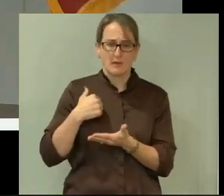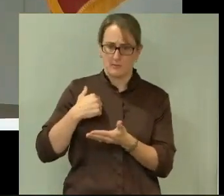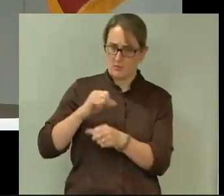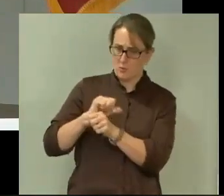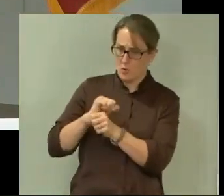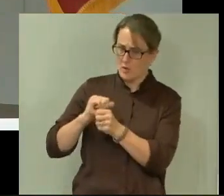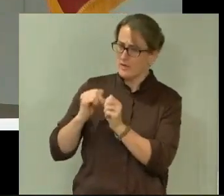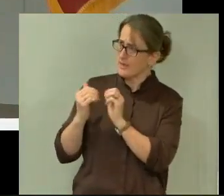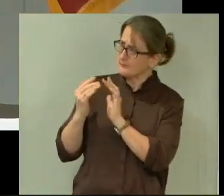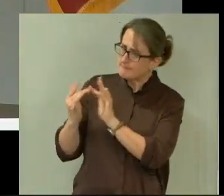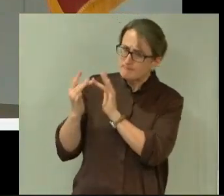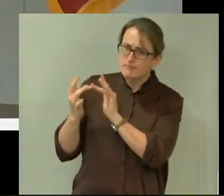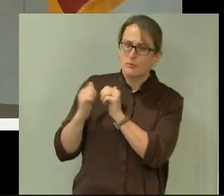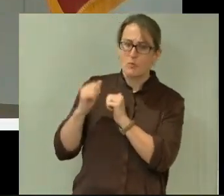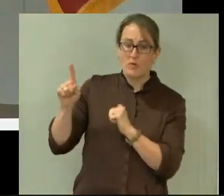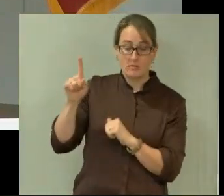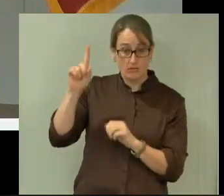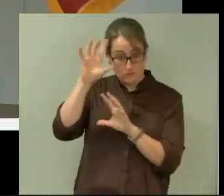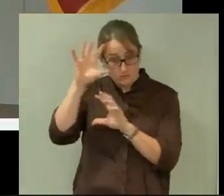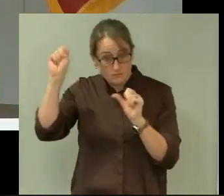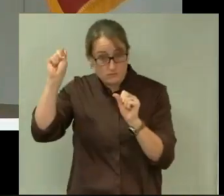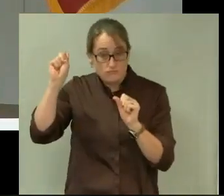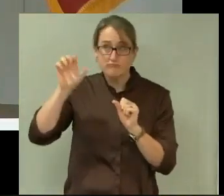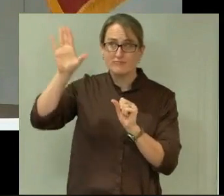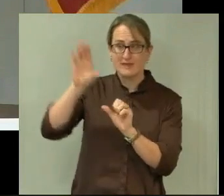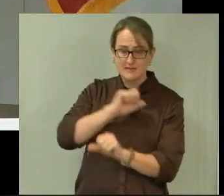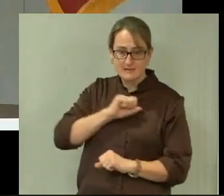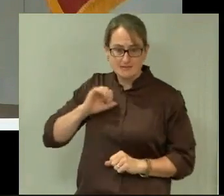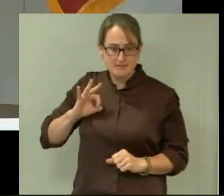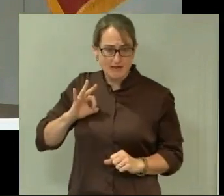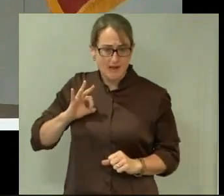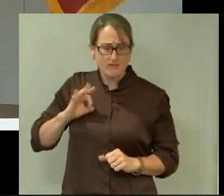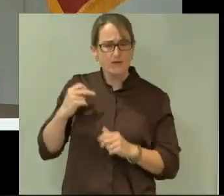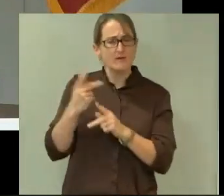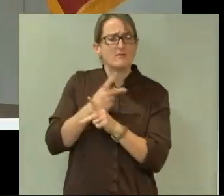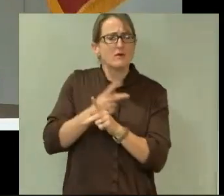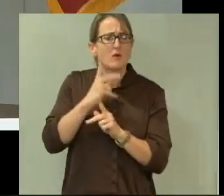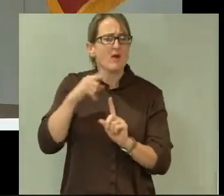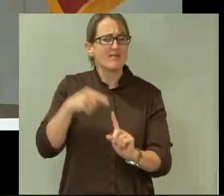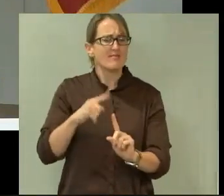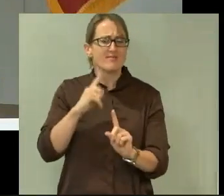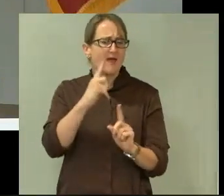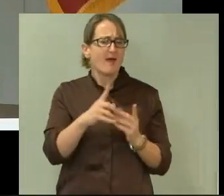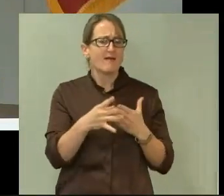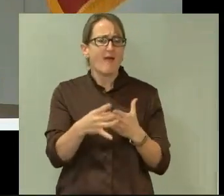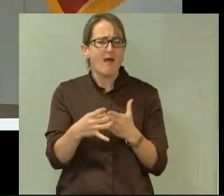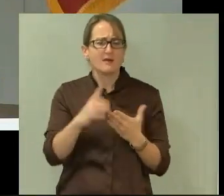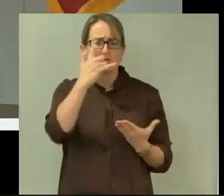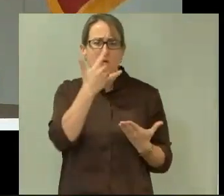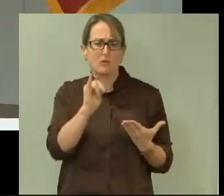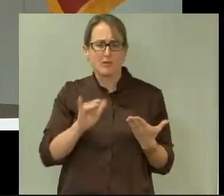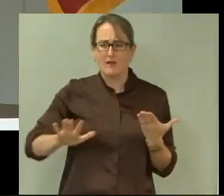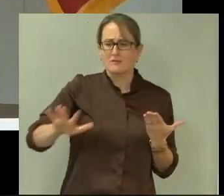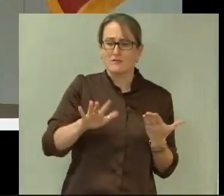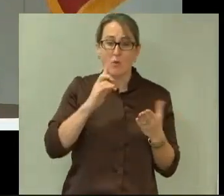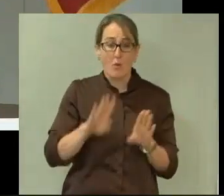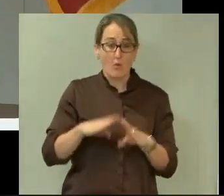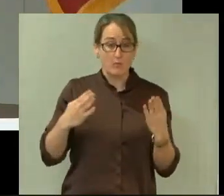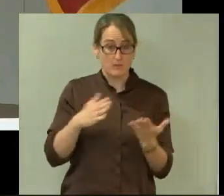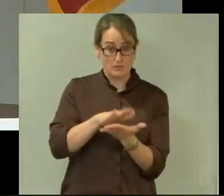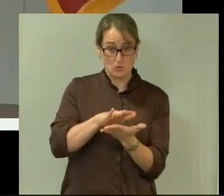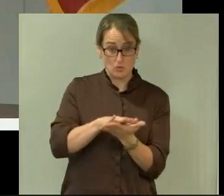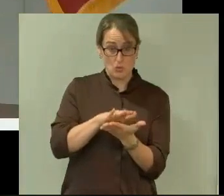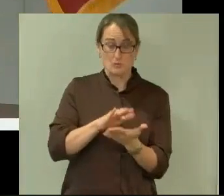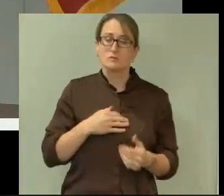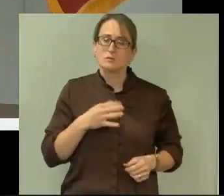his staff in drafting guidance for school reopening. We are getting very close to having